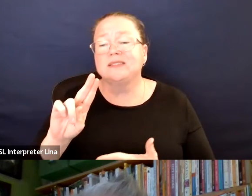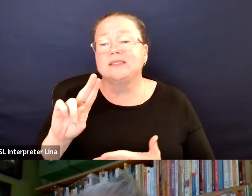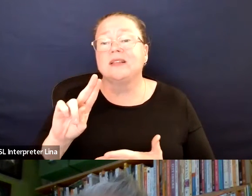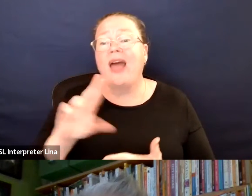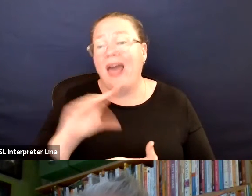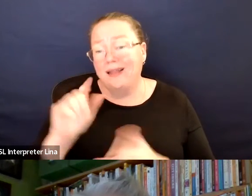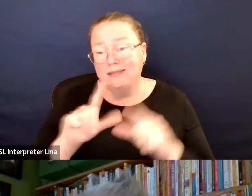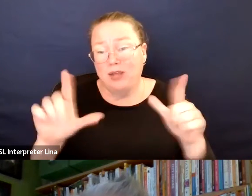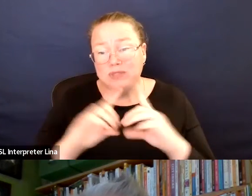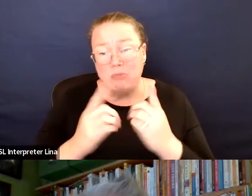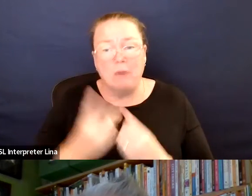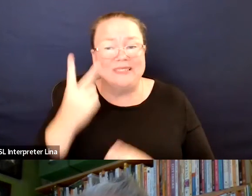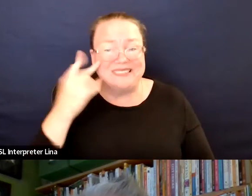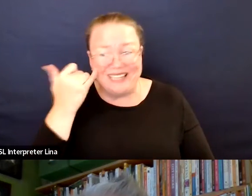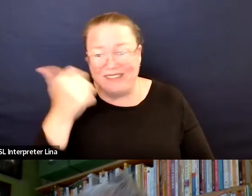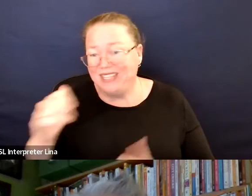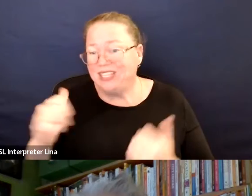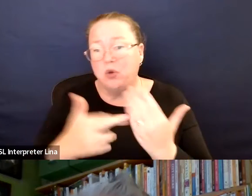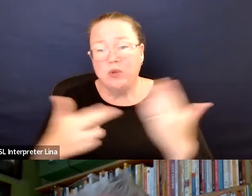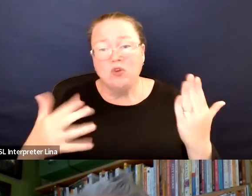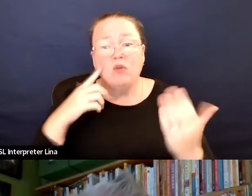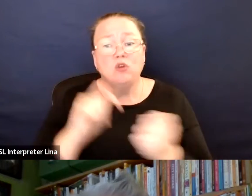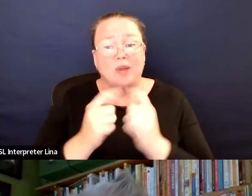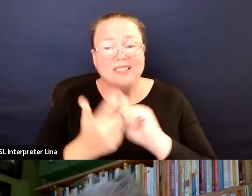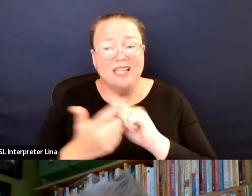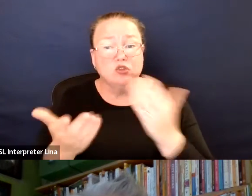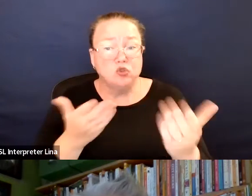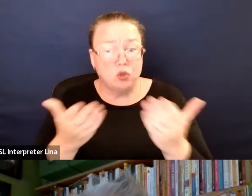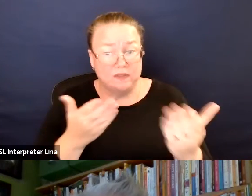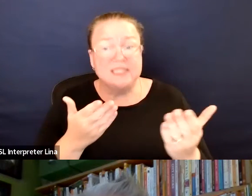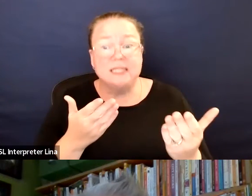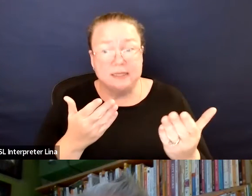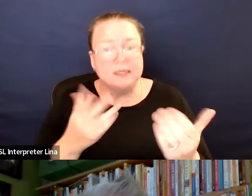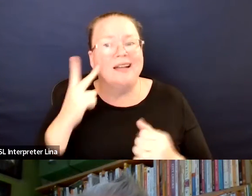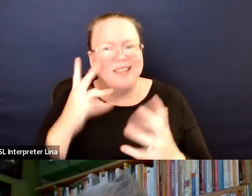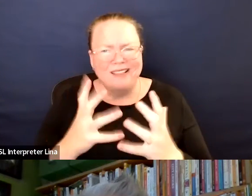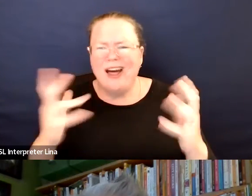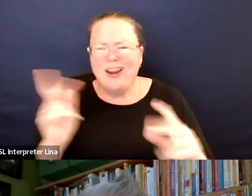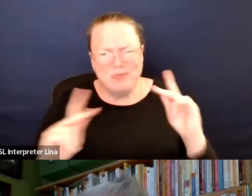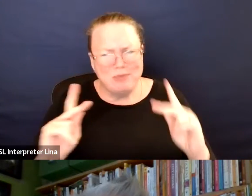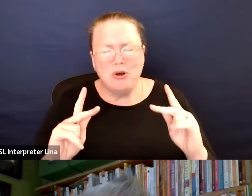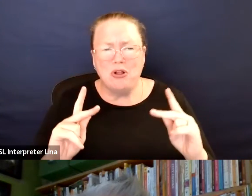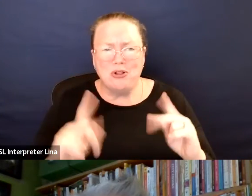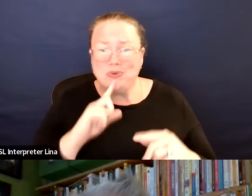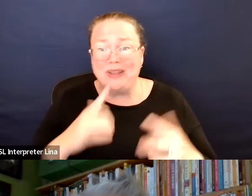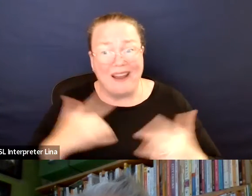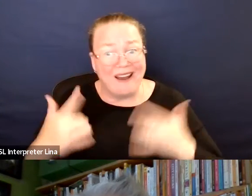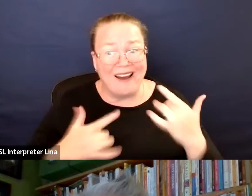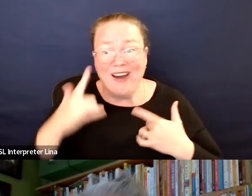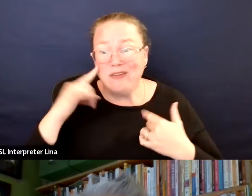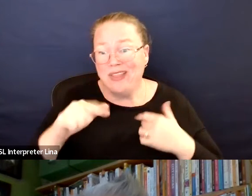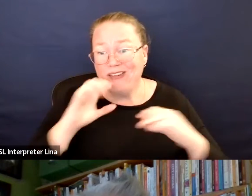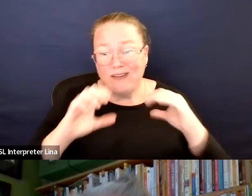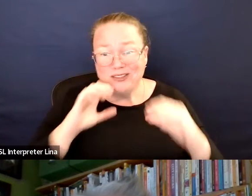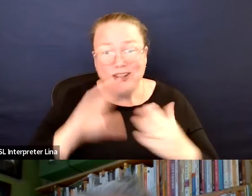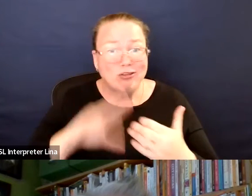language departments to see if there's any resources for translation services. And I see lots of folks being really excited about this conversation